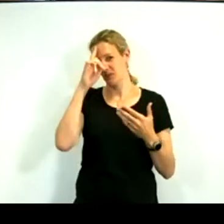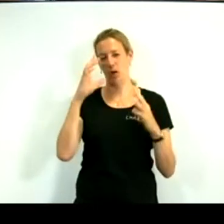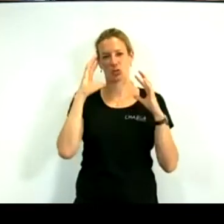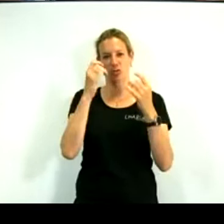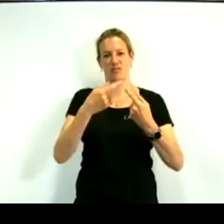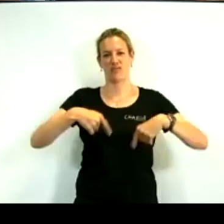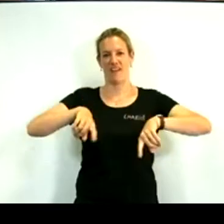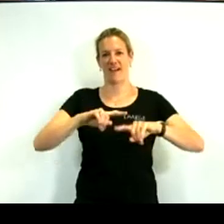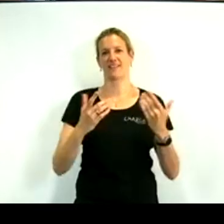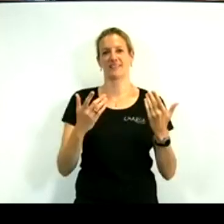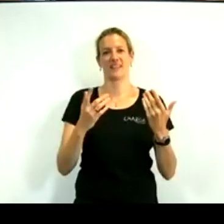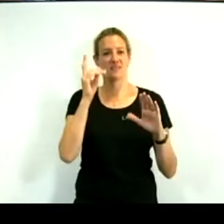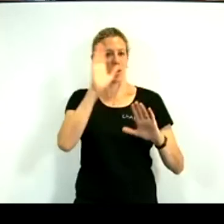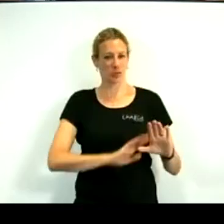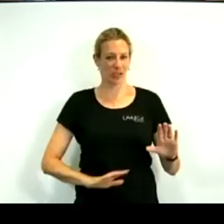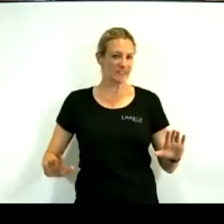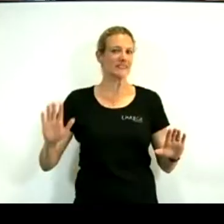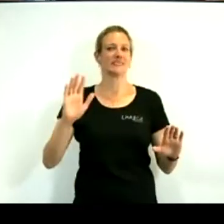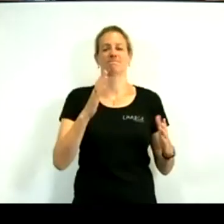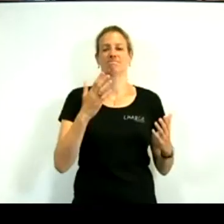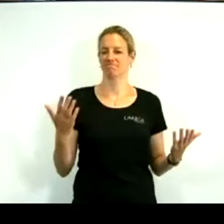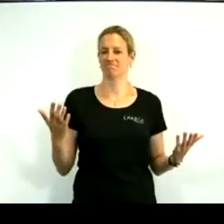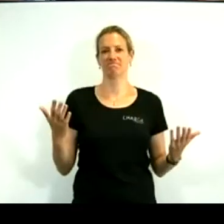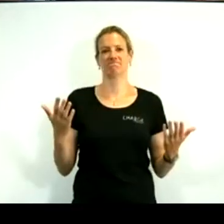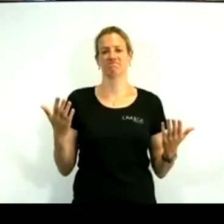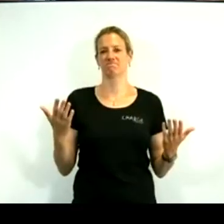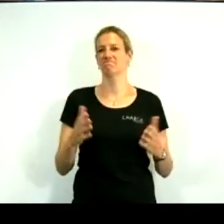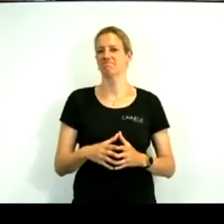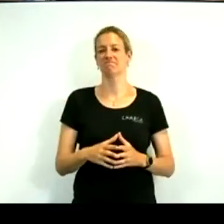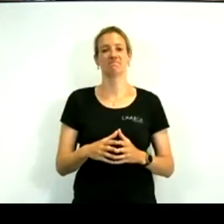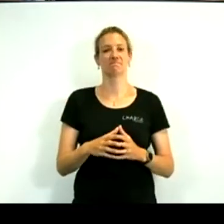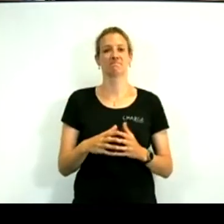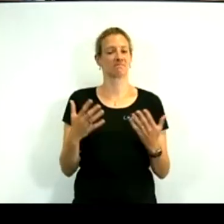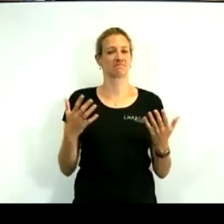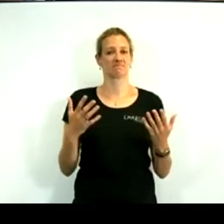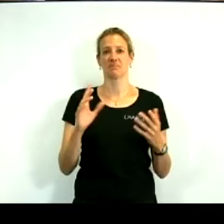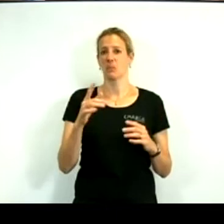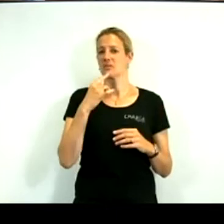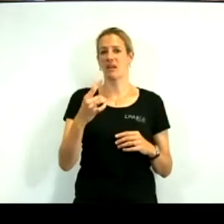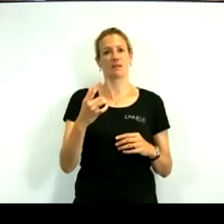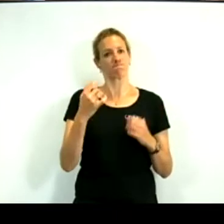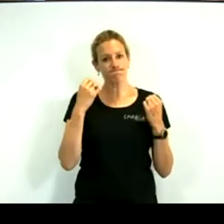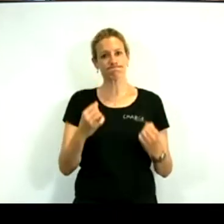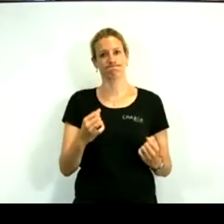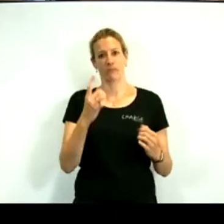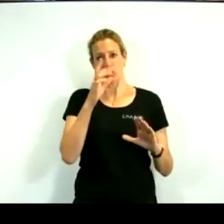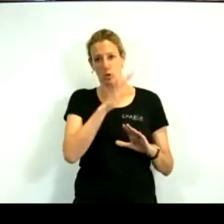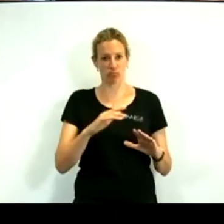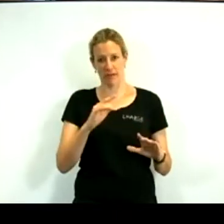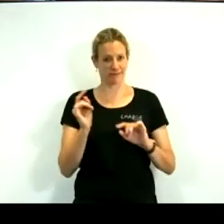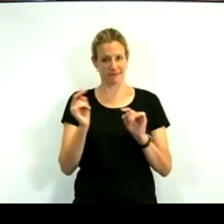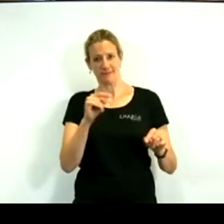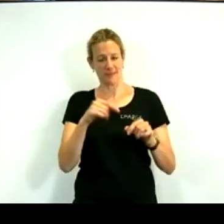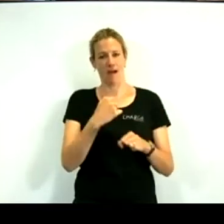than any other country apart from the United Kingdom and the United States. And I've worked in Germany every year